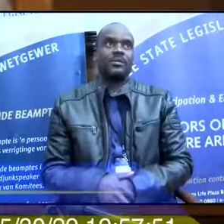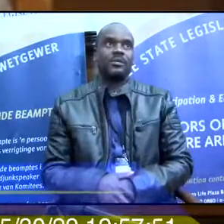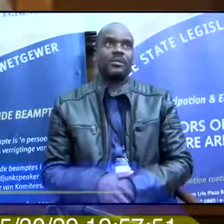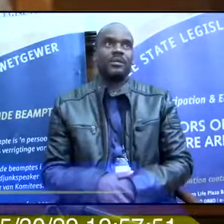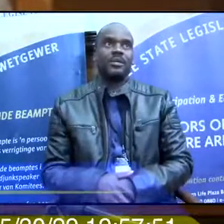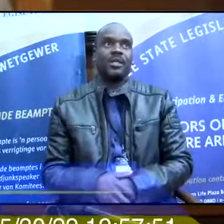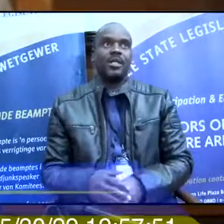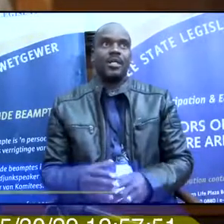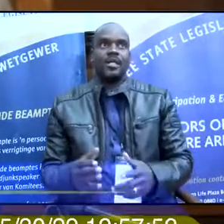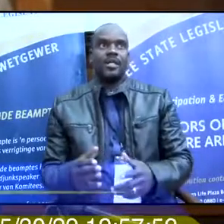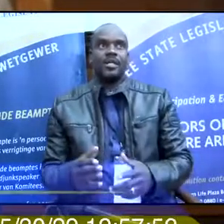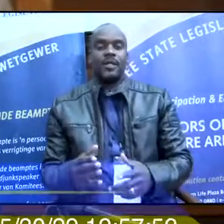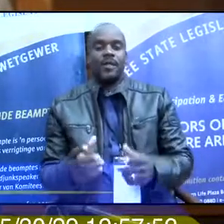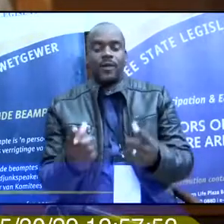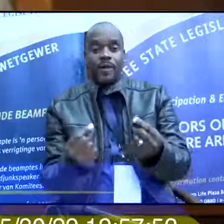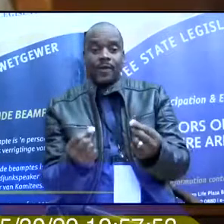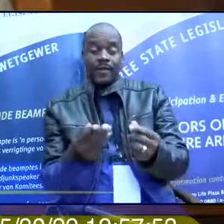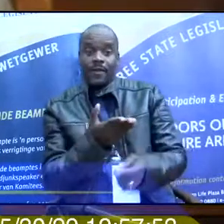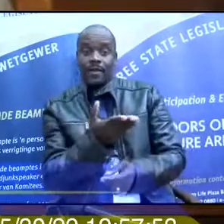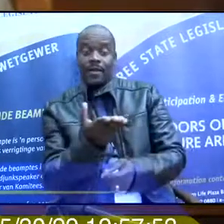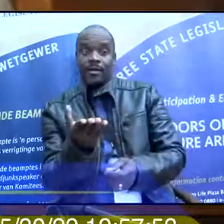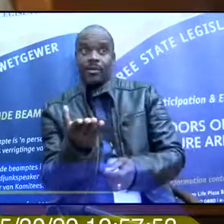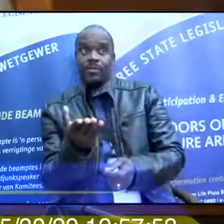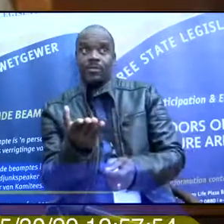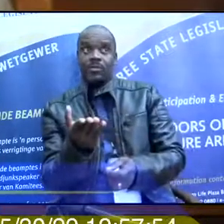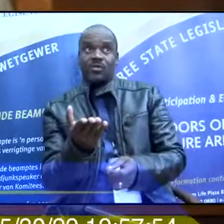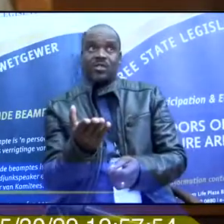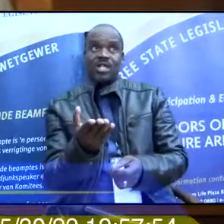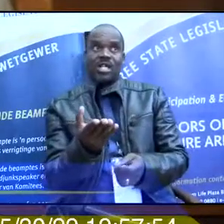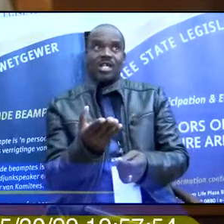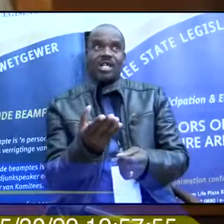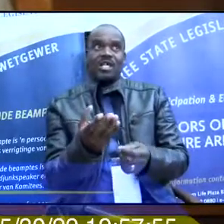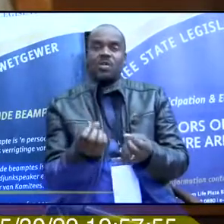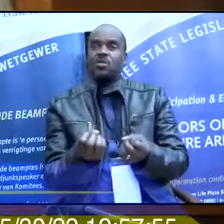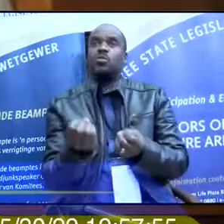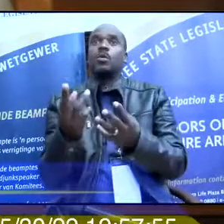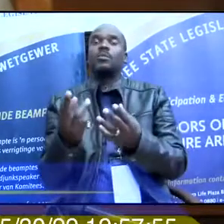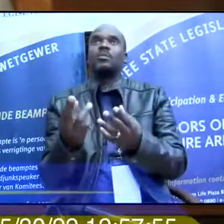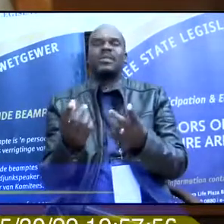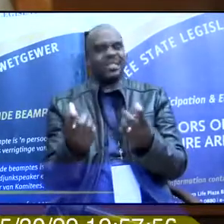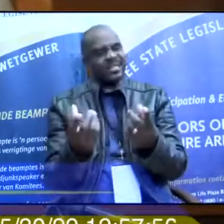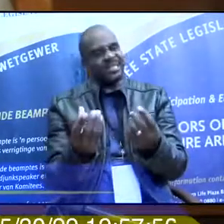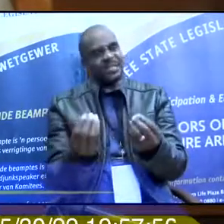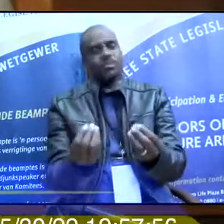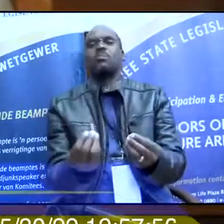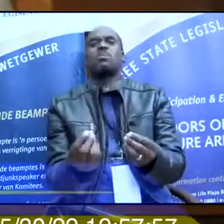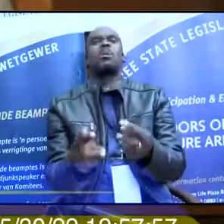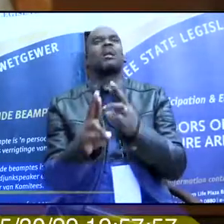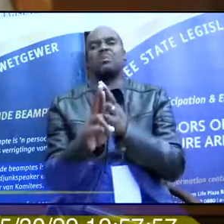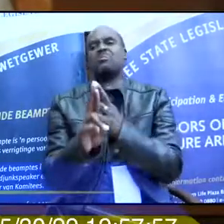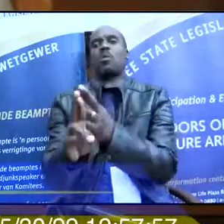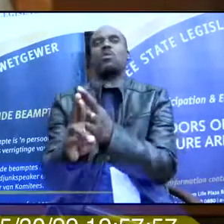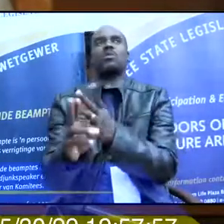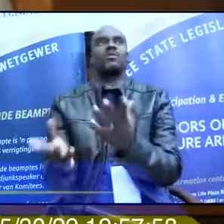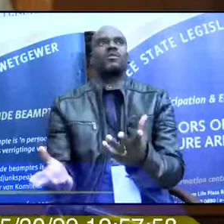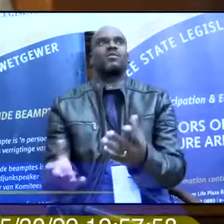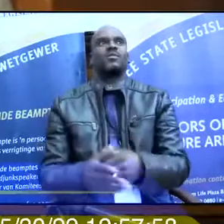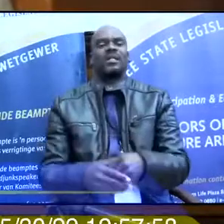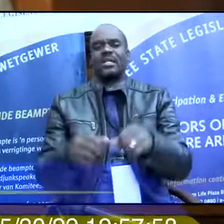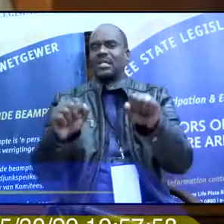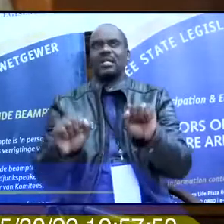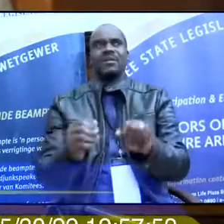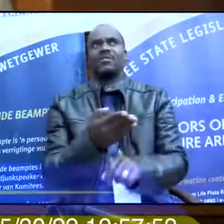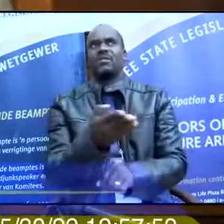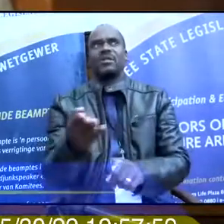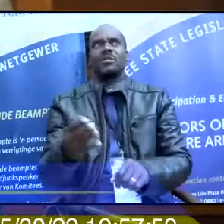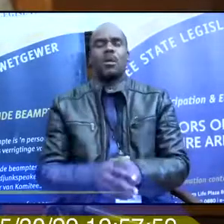the mayors exposing these reports that they must be taken care of